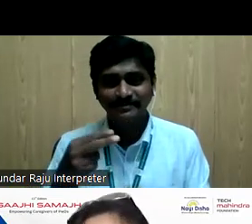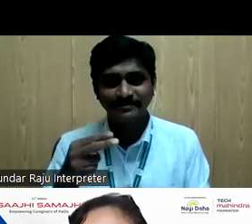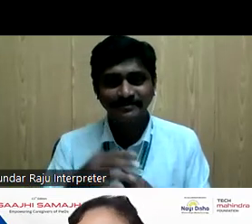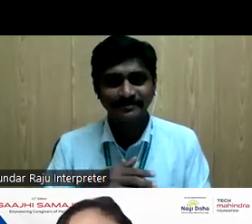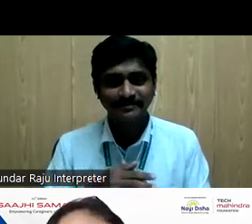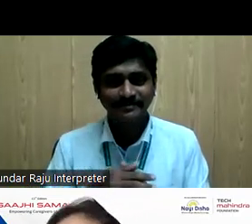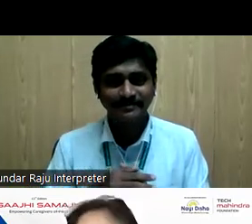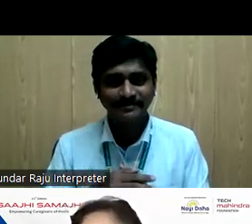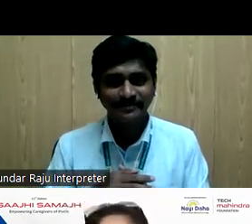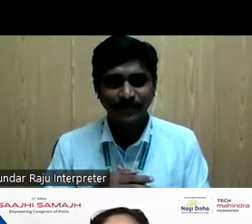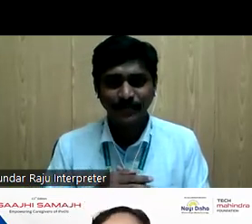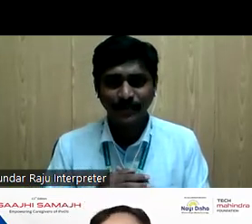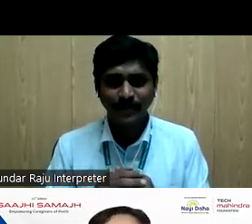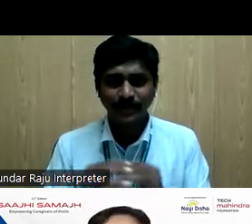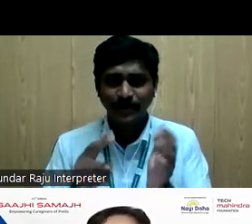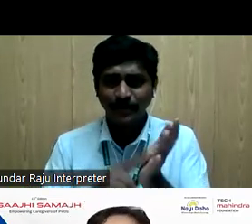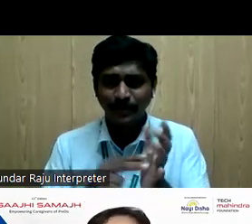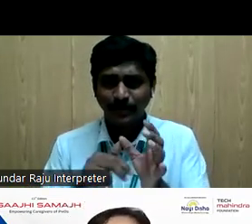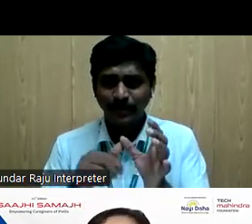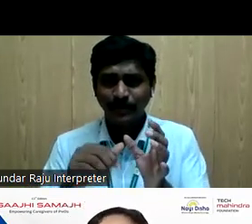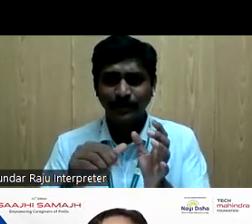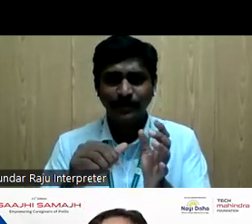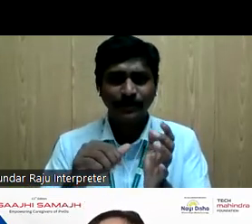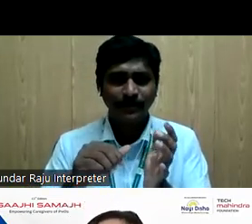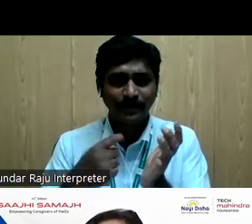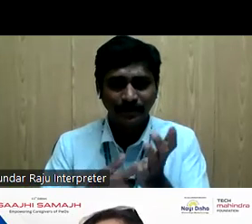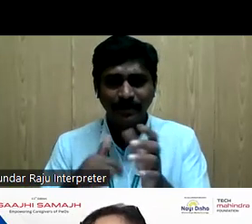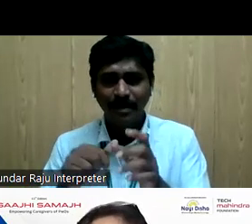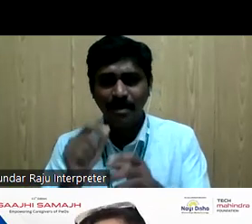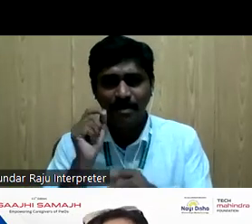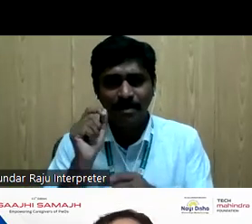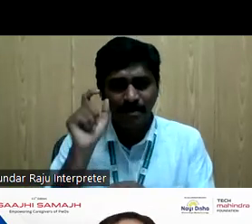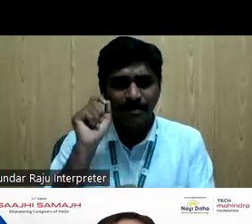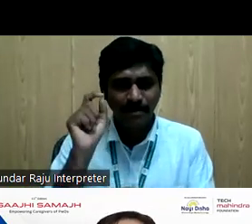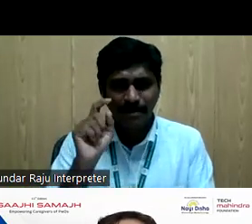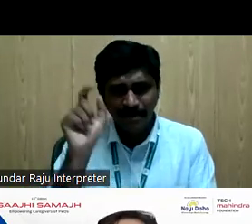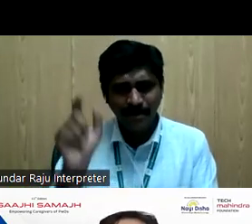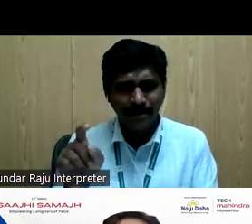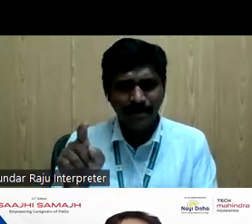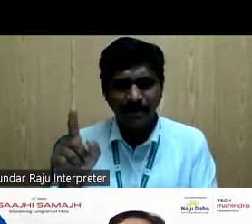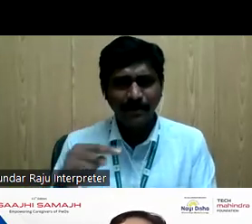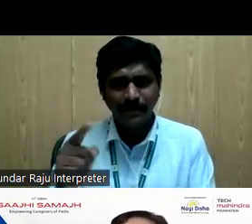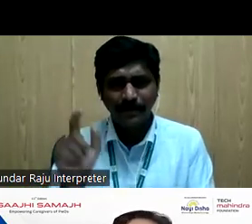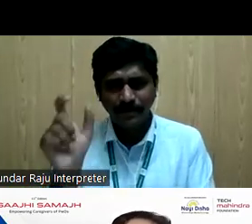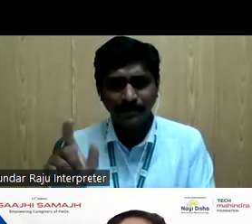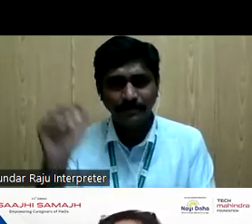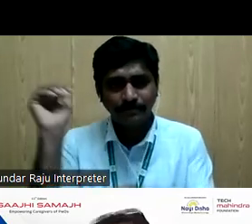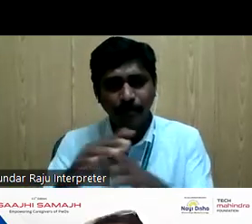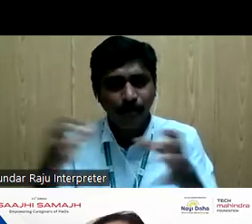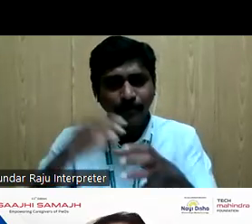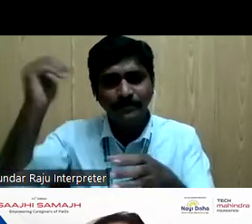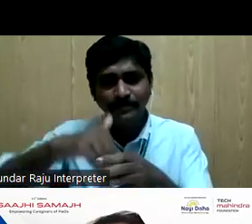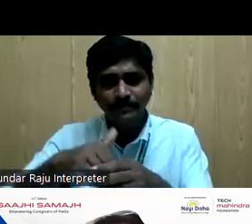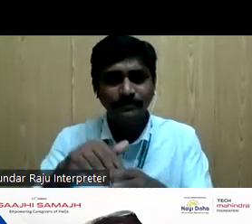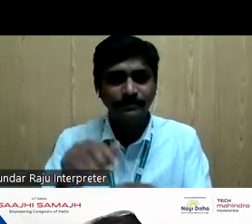Called Noora Health, which also works with caregivers. So this is a quote by Rosalind Carter, and it says that there are only four kinds